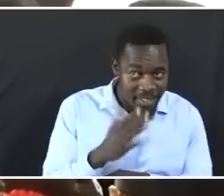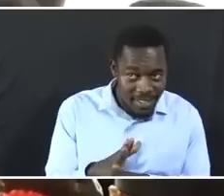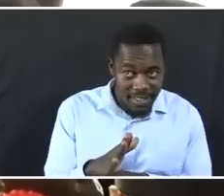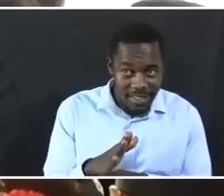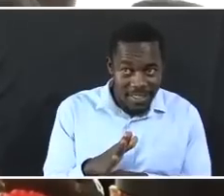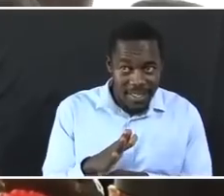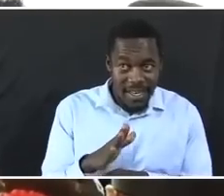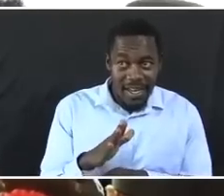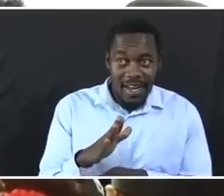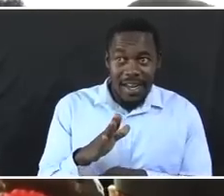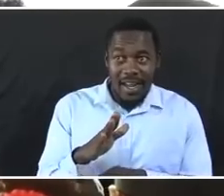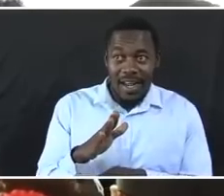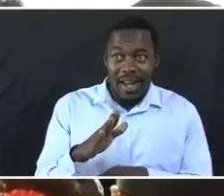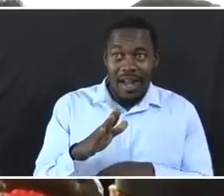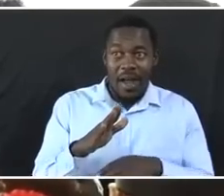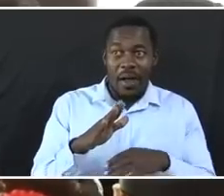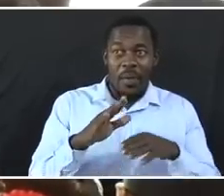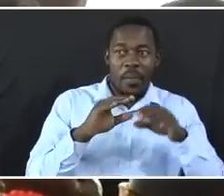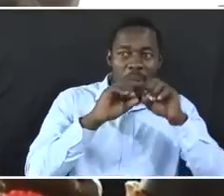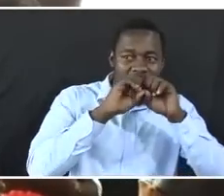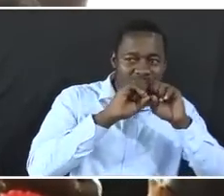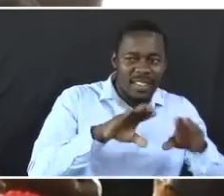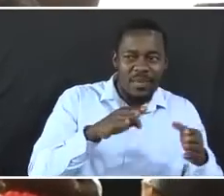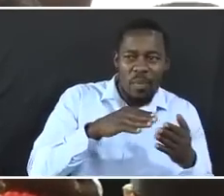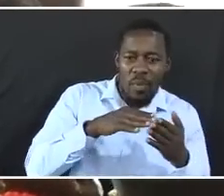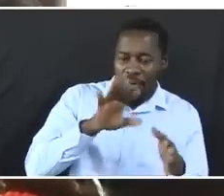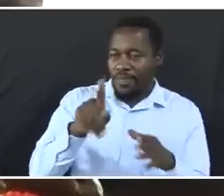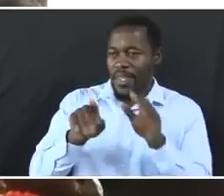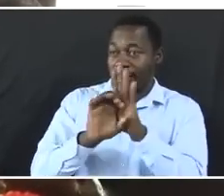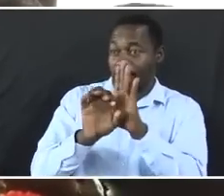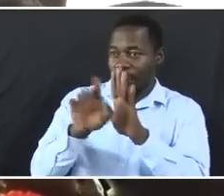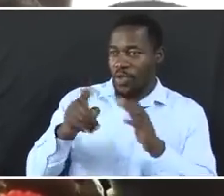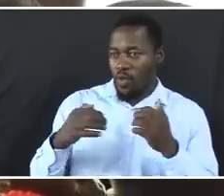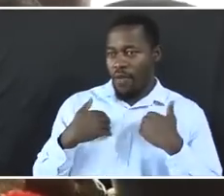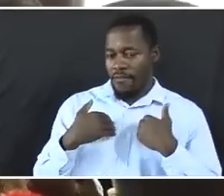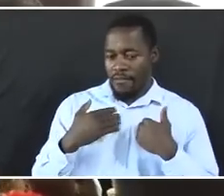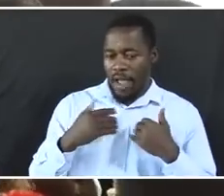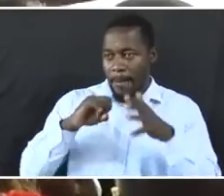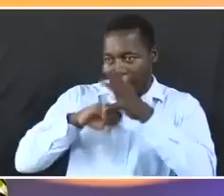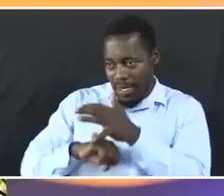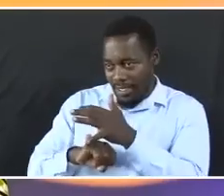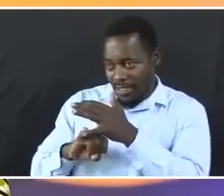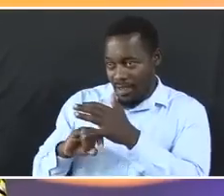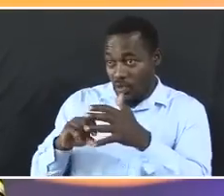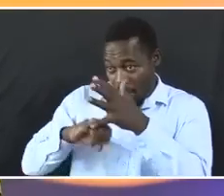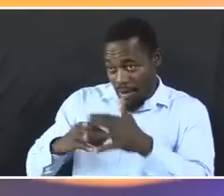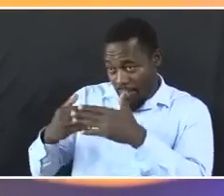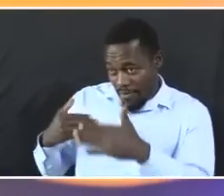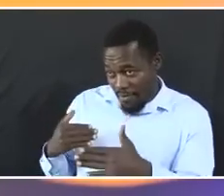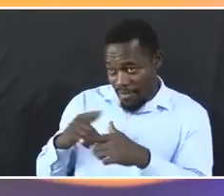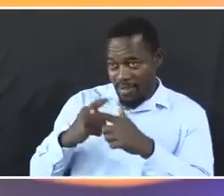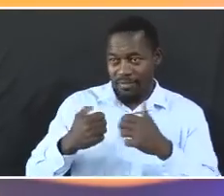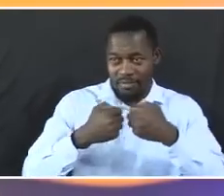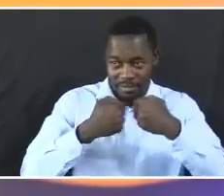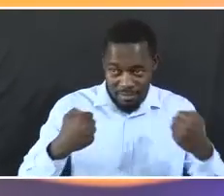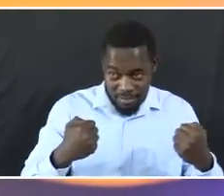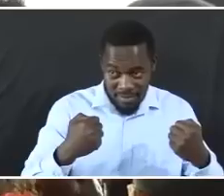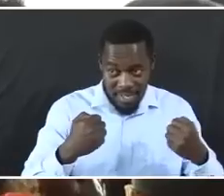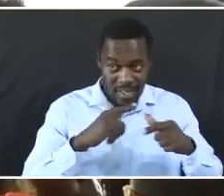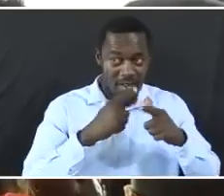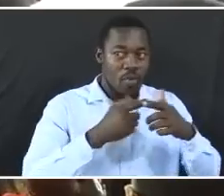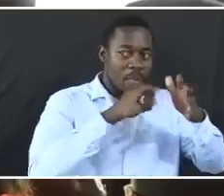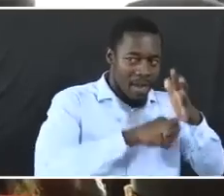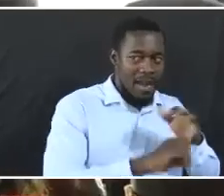all blessings seem to go to the first marriage in God's eyes. You will find those children get blessed. But this,